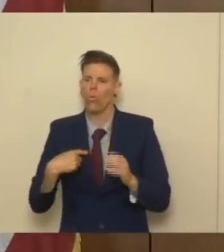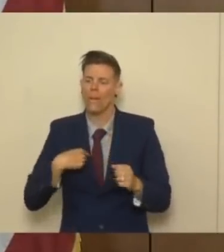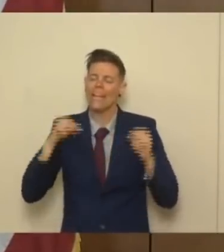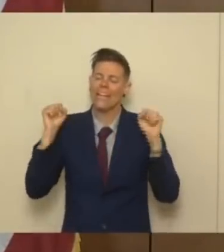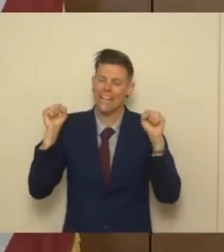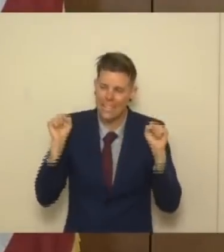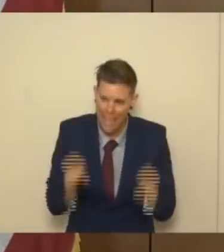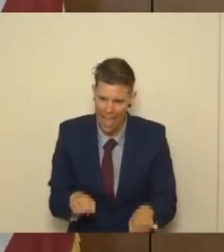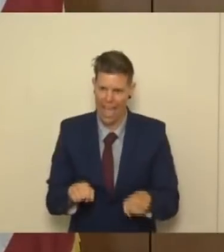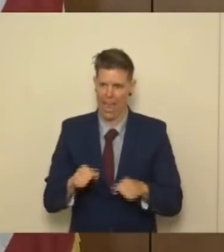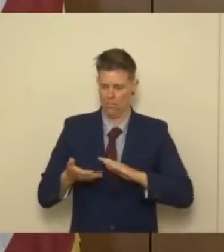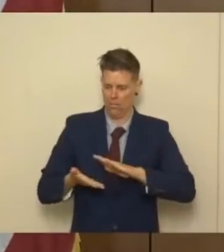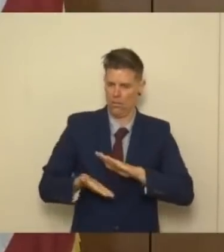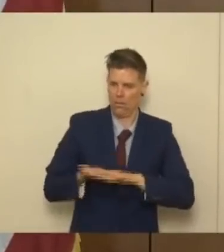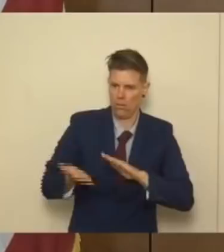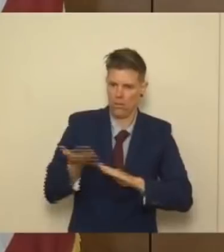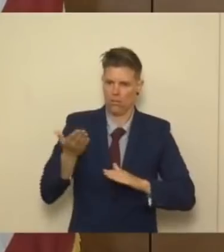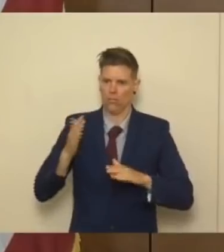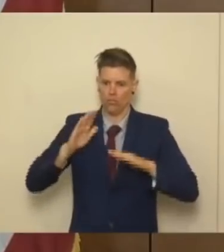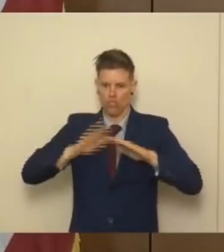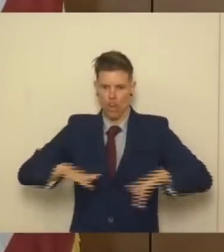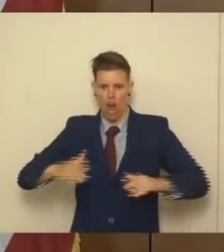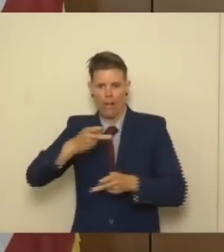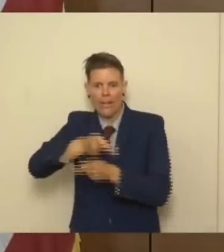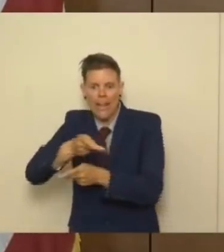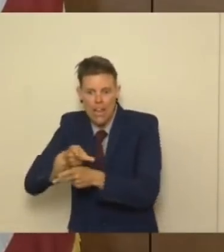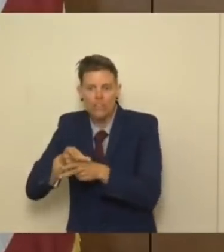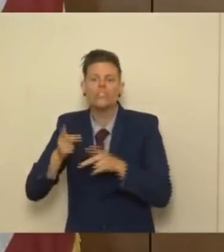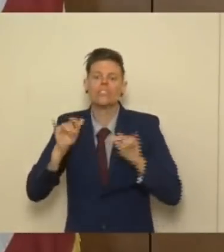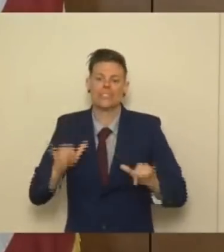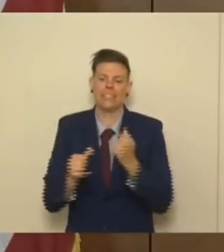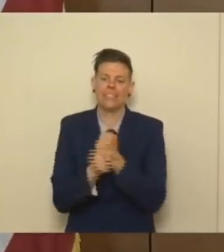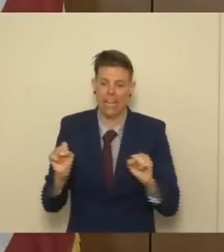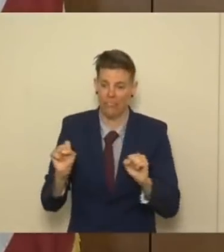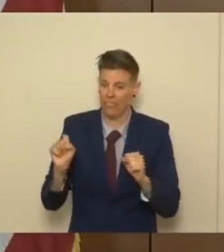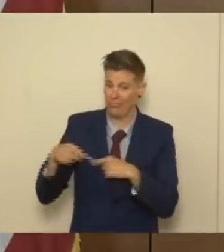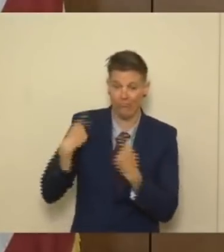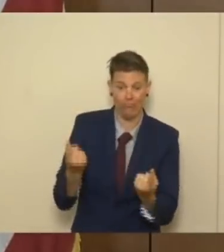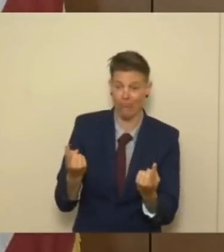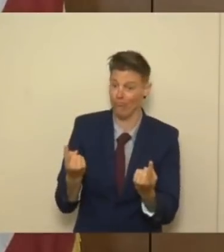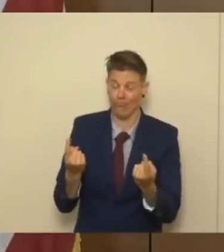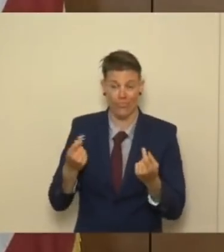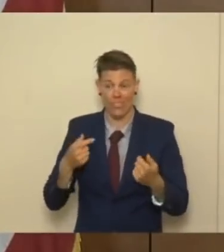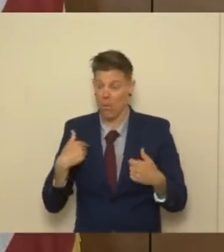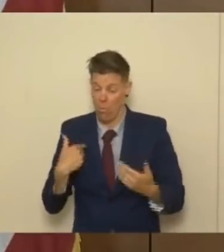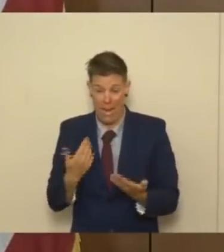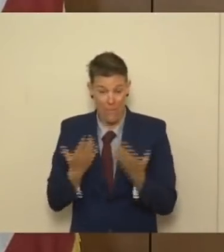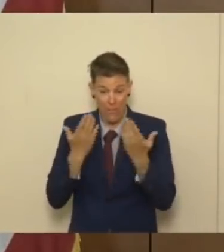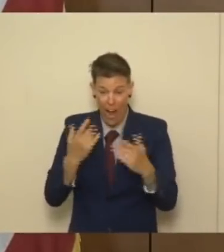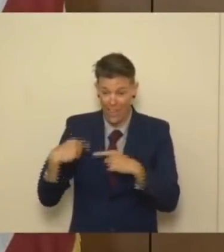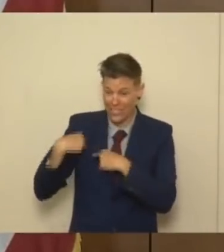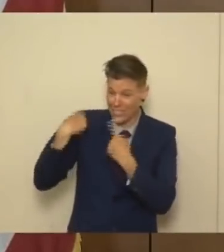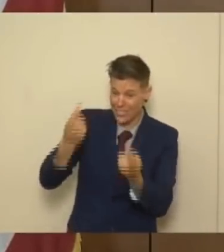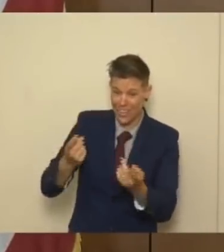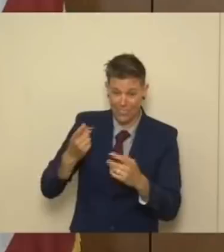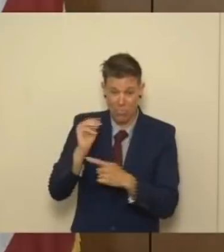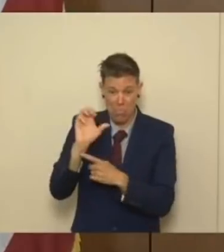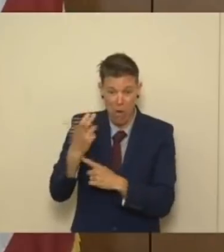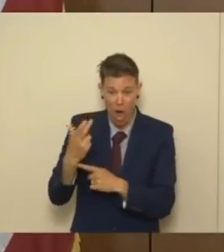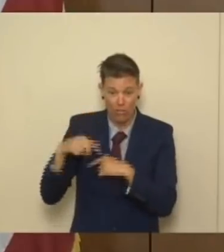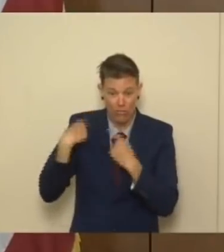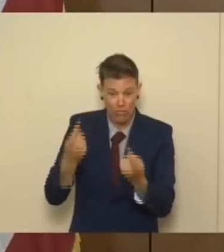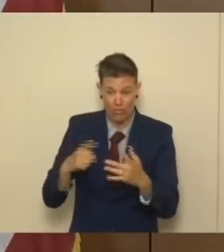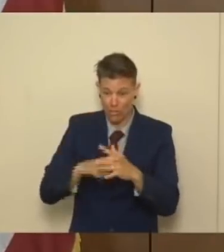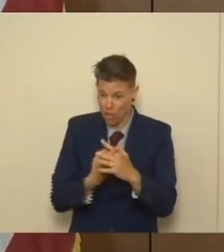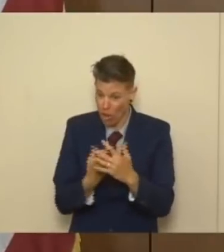and I want to say thank you to all the child care providers in the state of New Mexico who have done a remarkable job and frankly